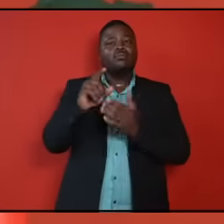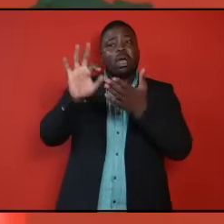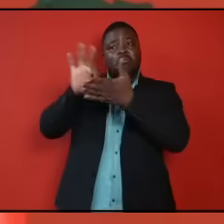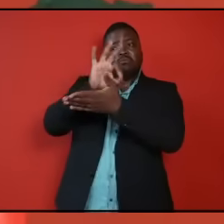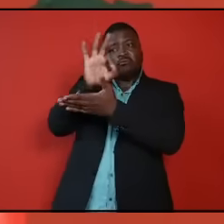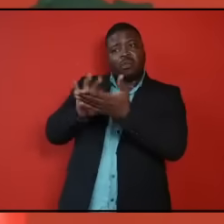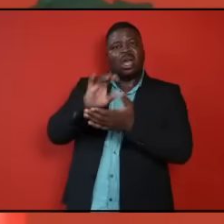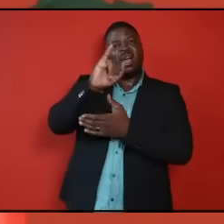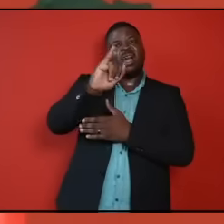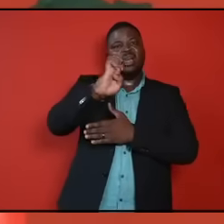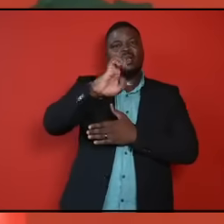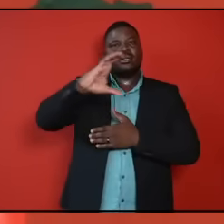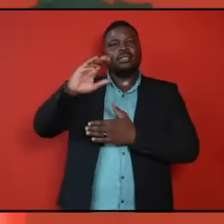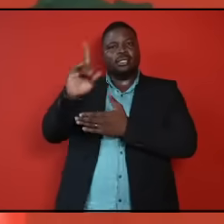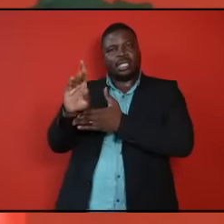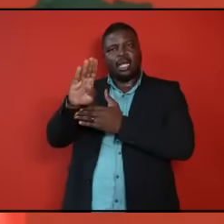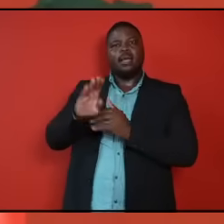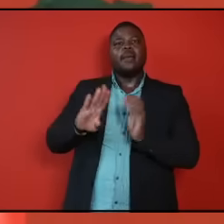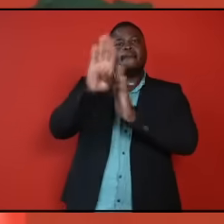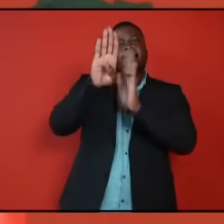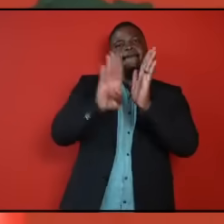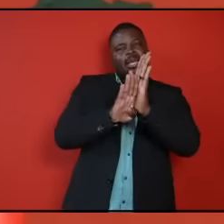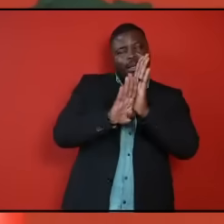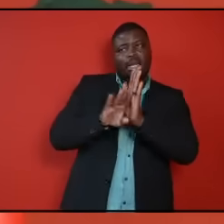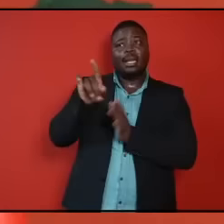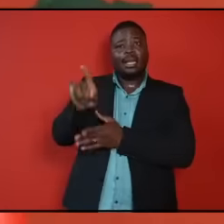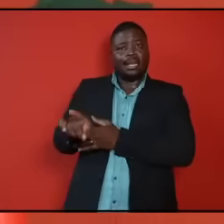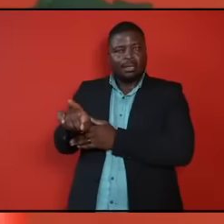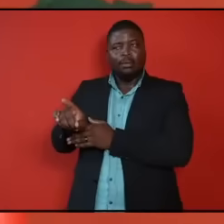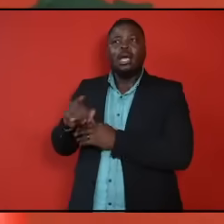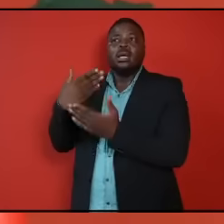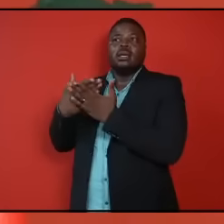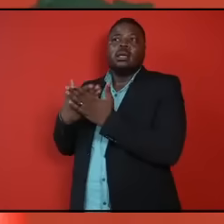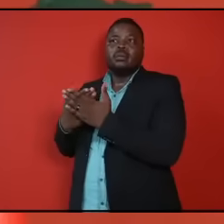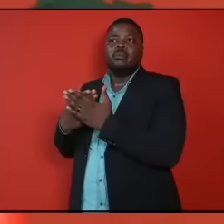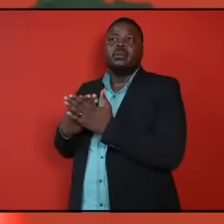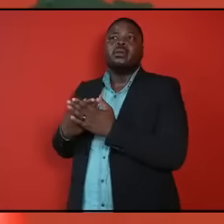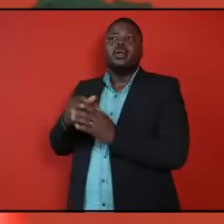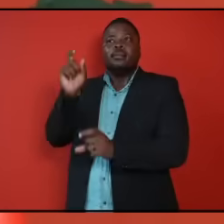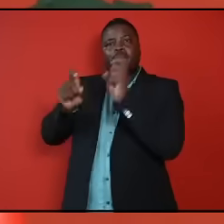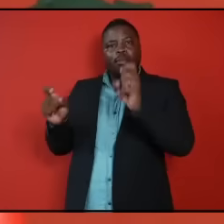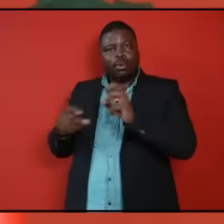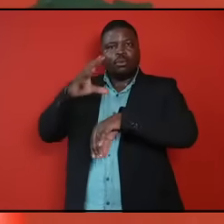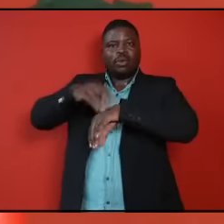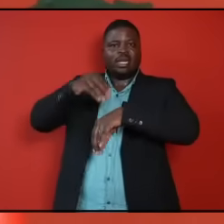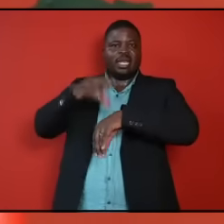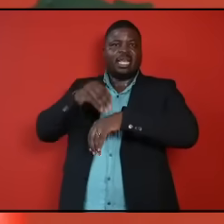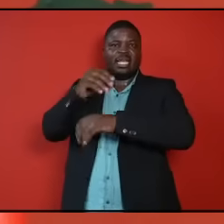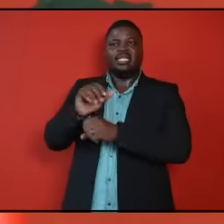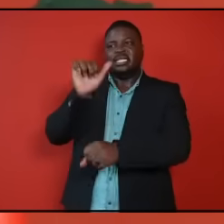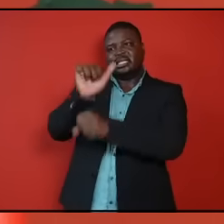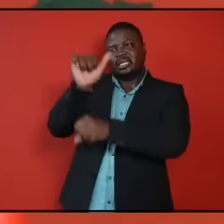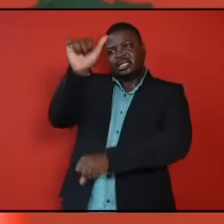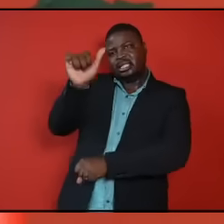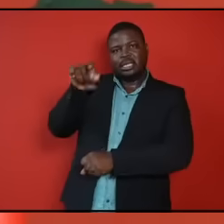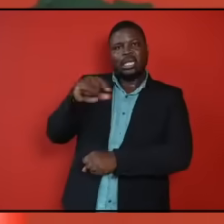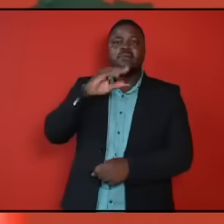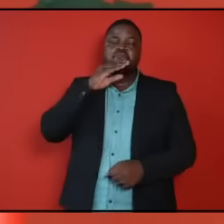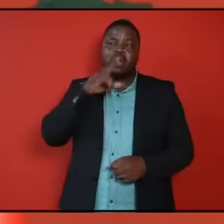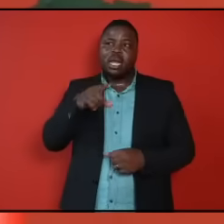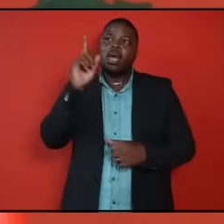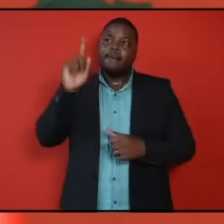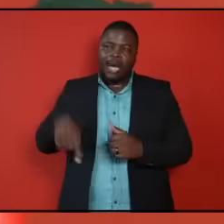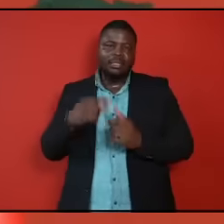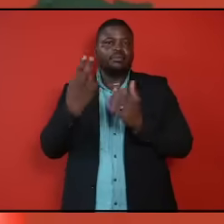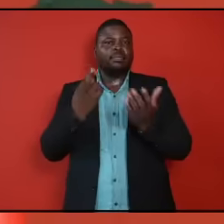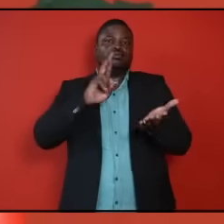will allow for automatic voter registration at the age of 16 in order to curb